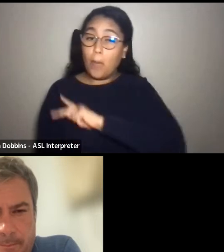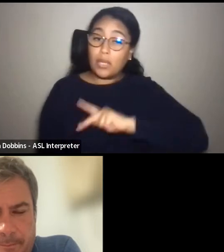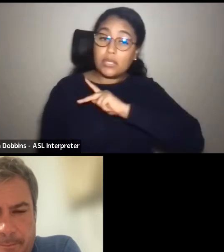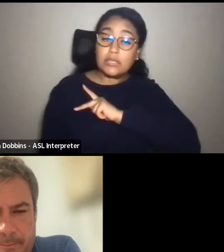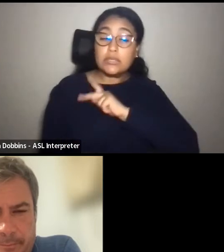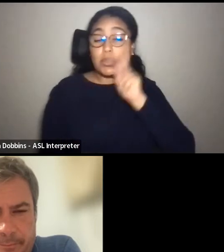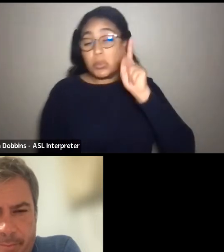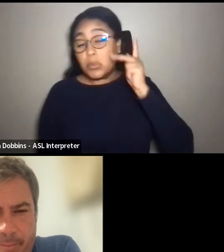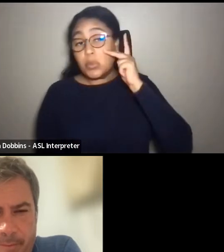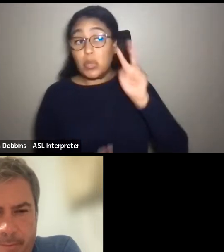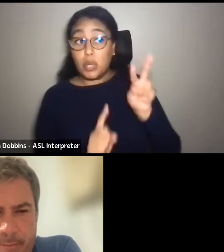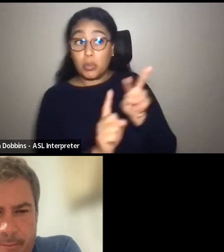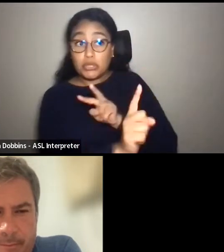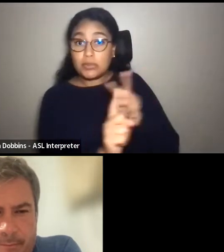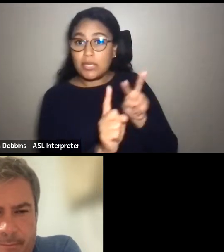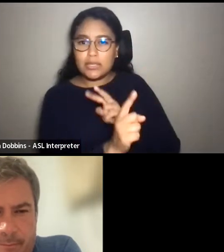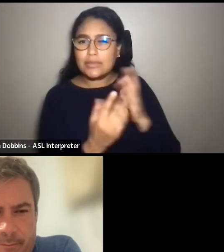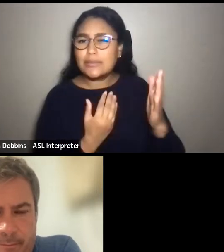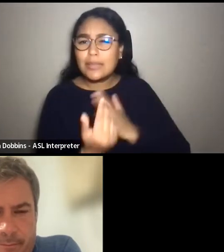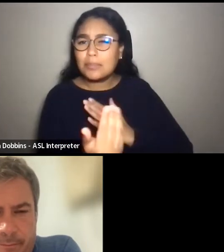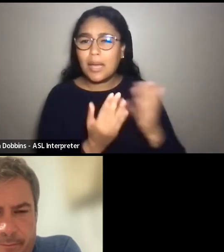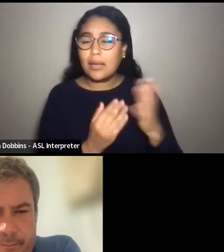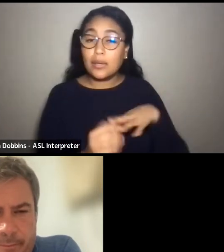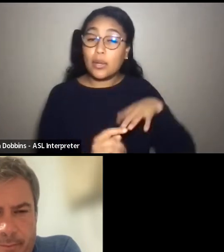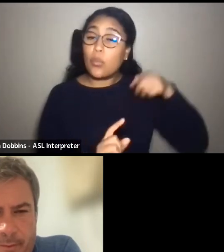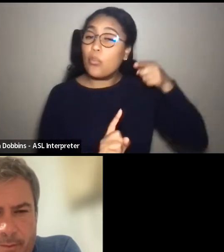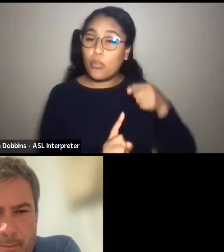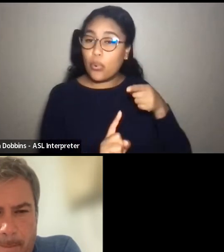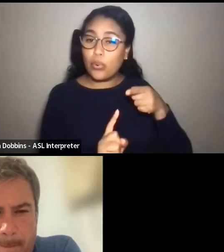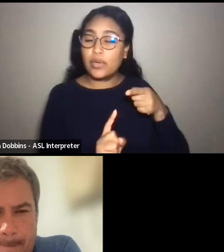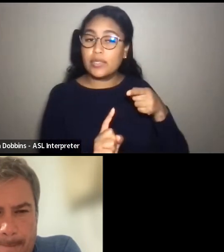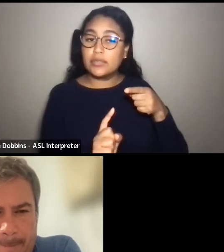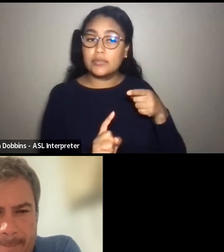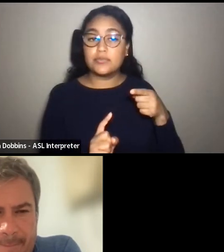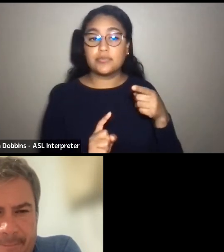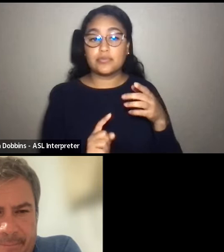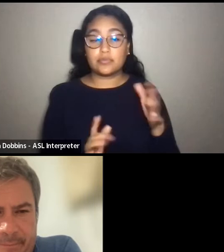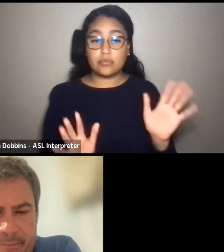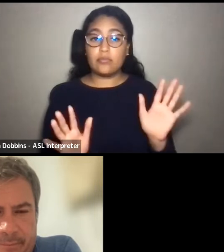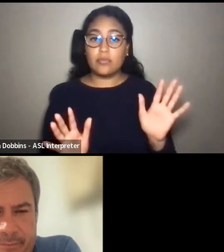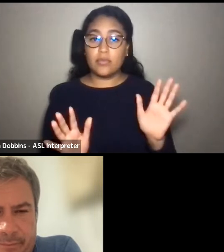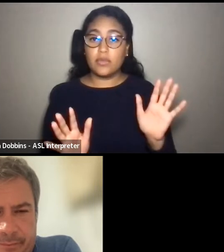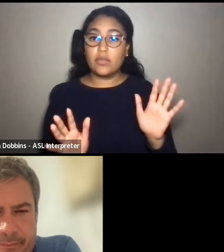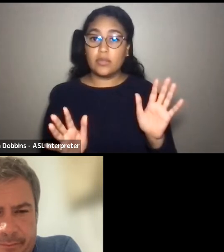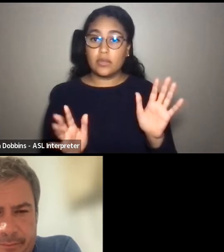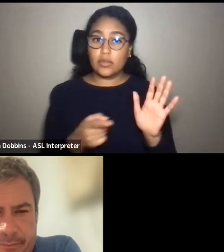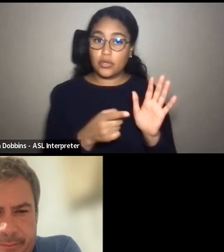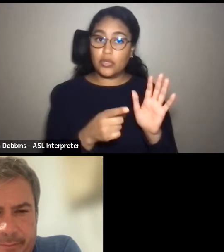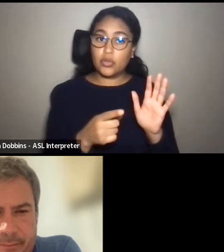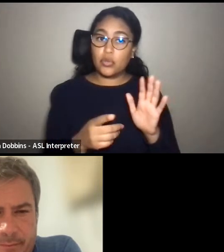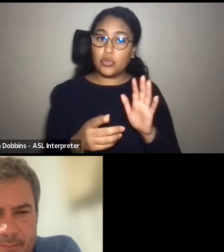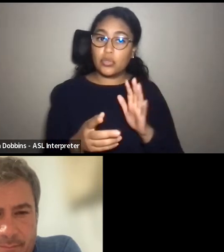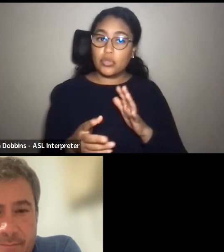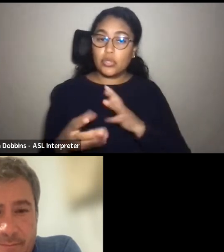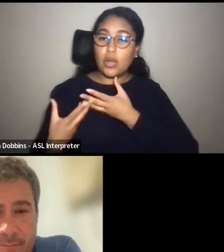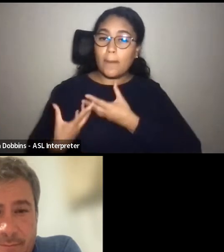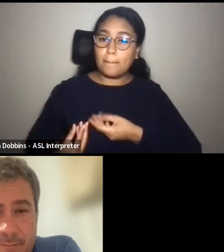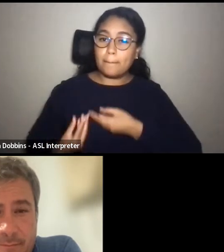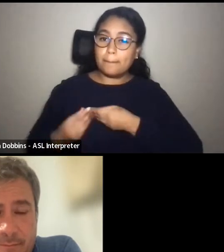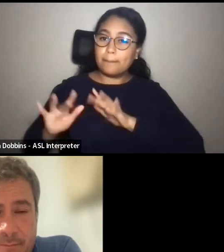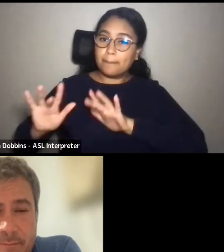political views. So it's really not even that. It's just, offering your compassion and